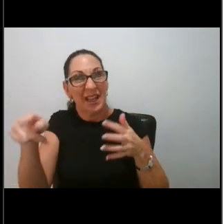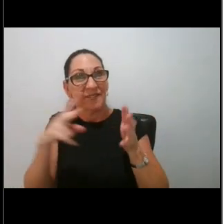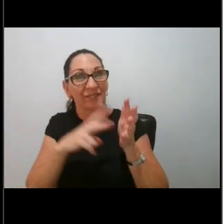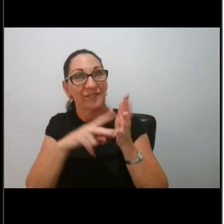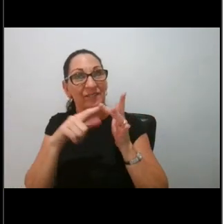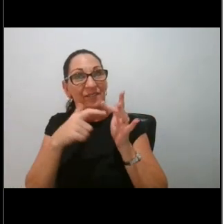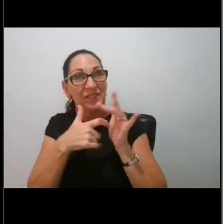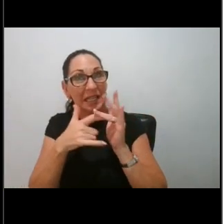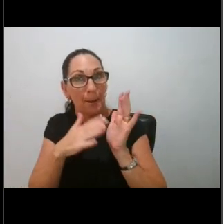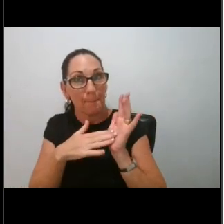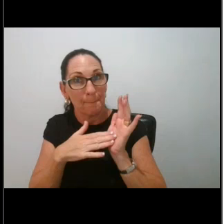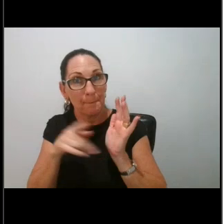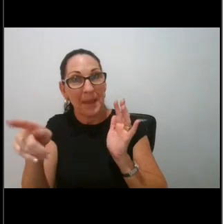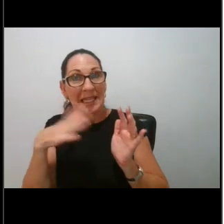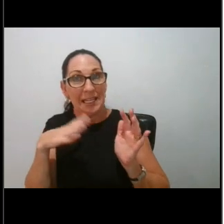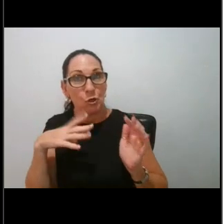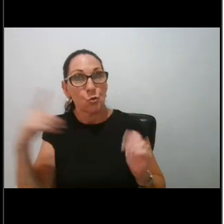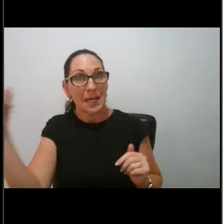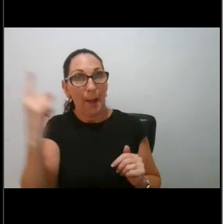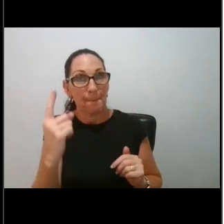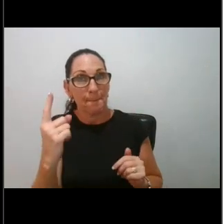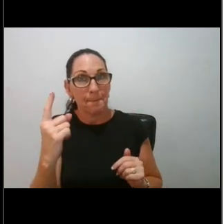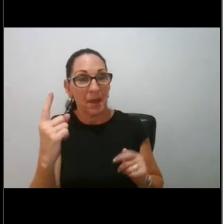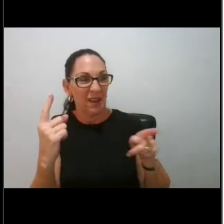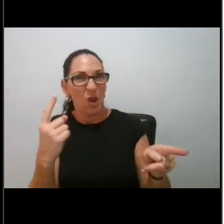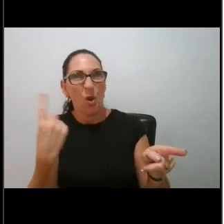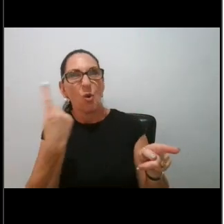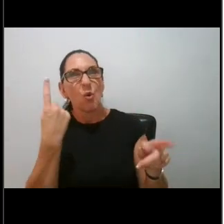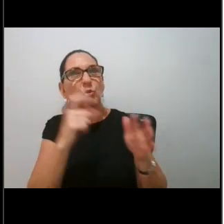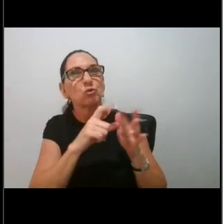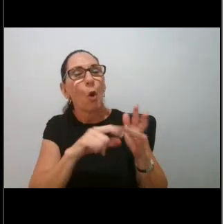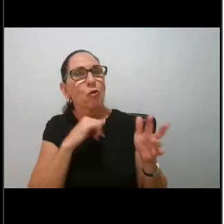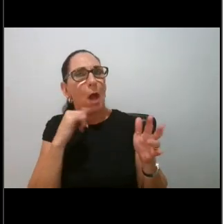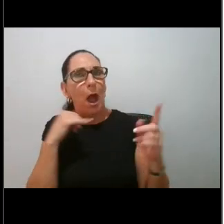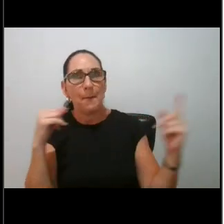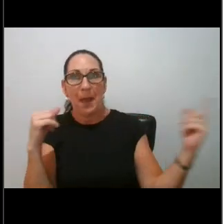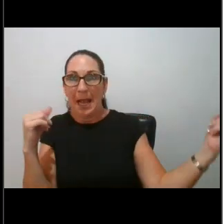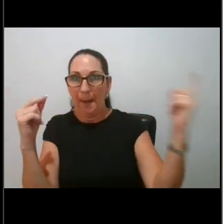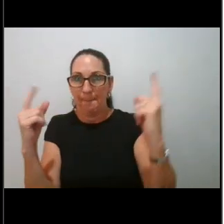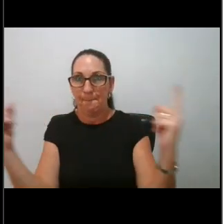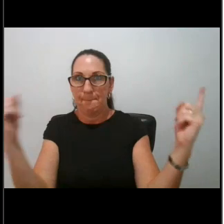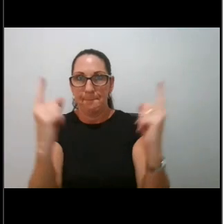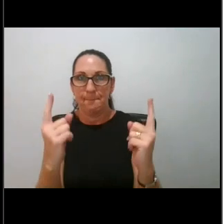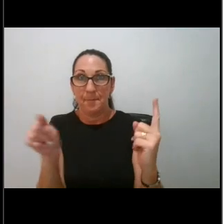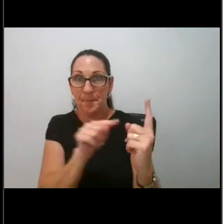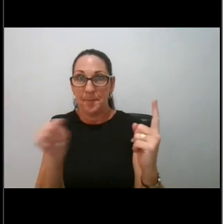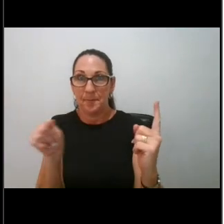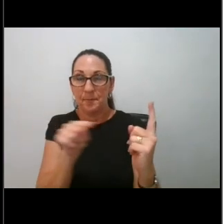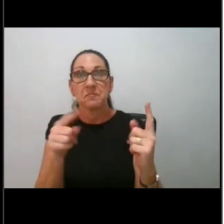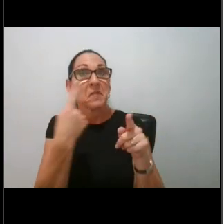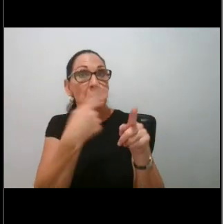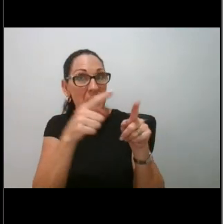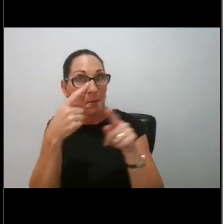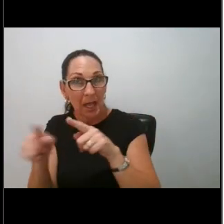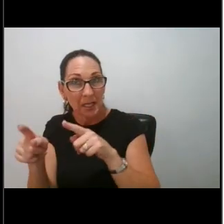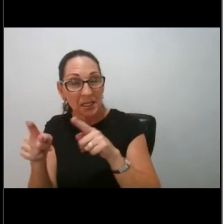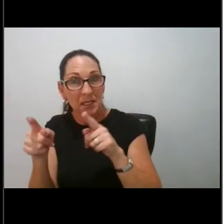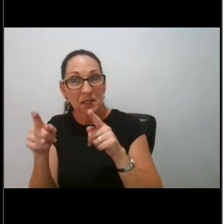and clear defendant or defendants. To be eligible, a referral